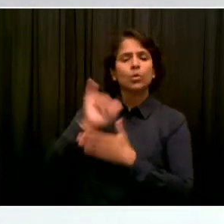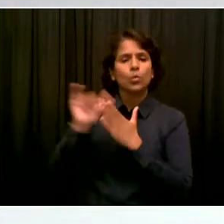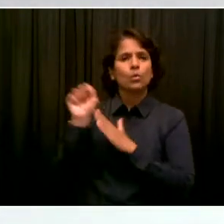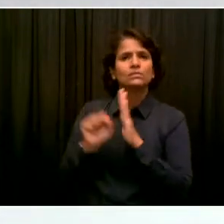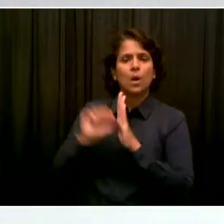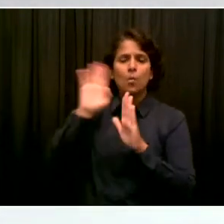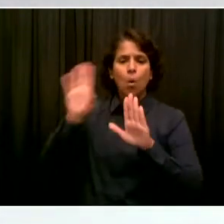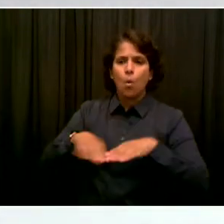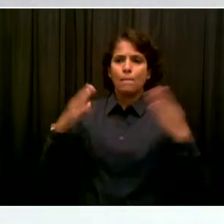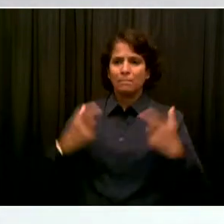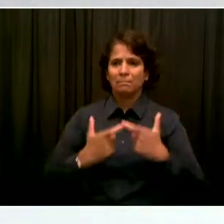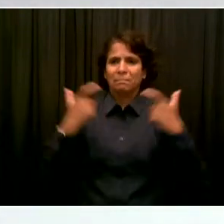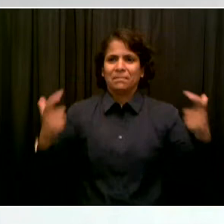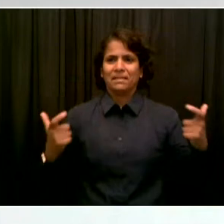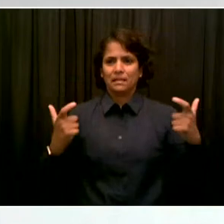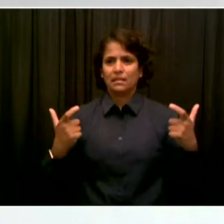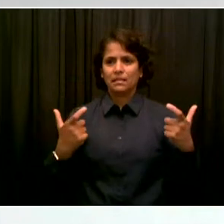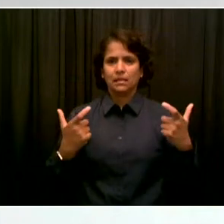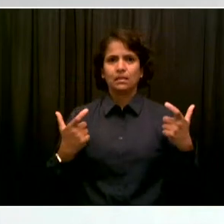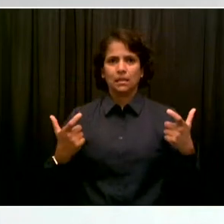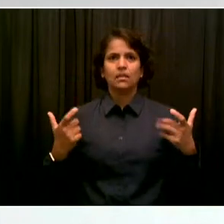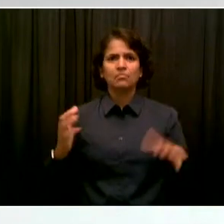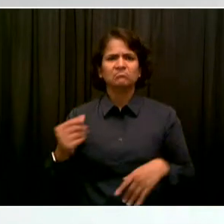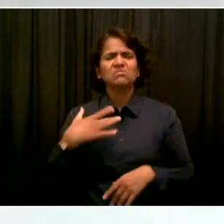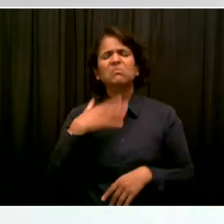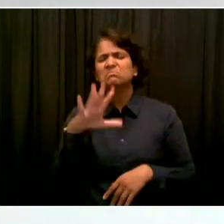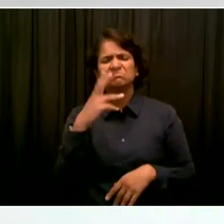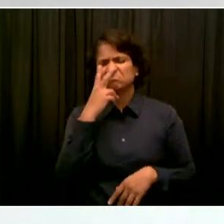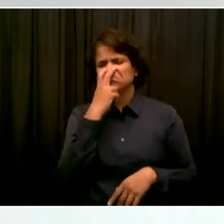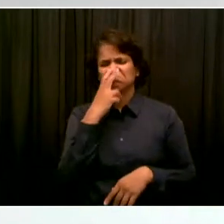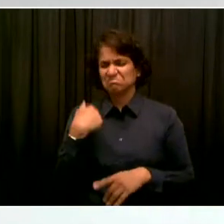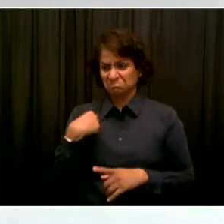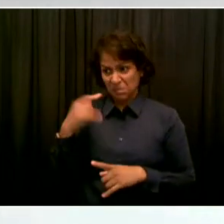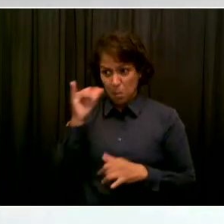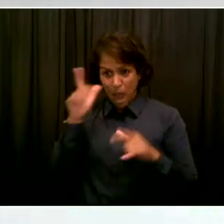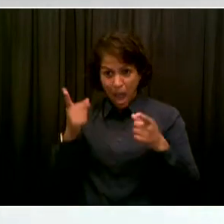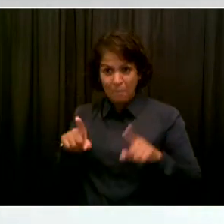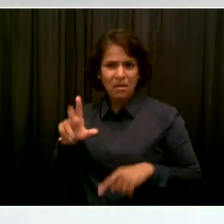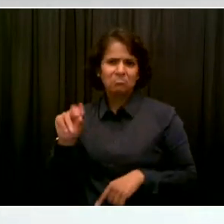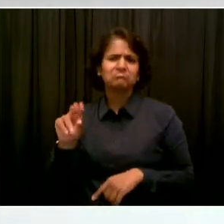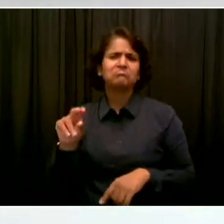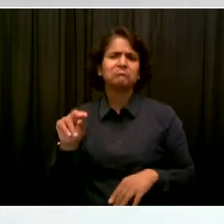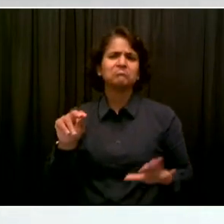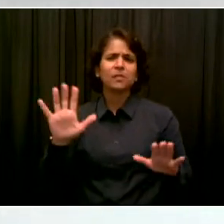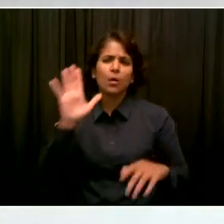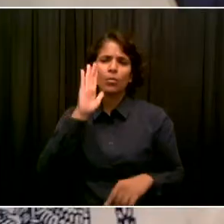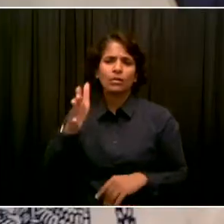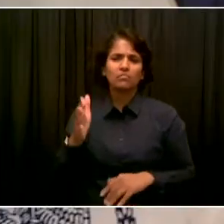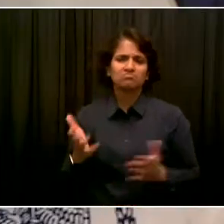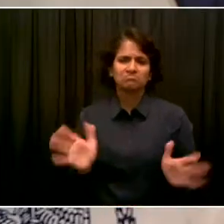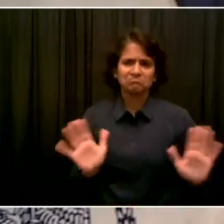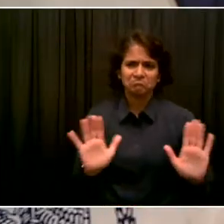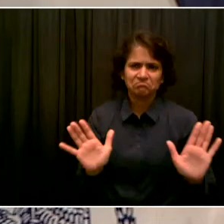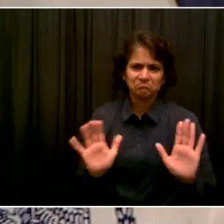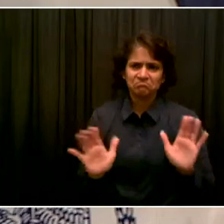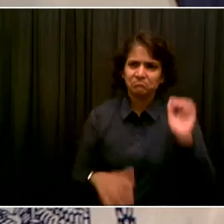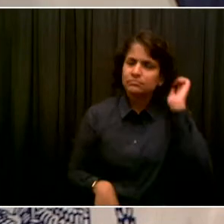or make it more efficient. I think the local sites seem to bring out people best. Thank you. Thank you. Go ahead,